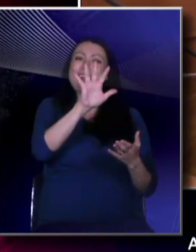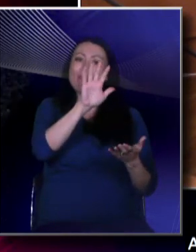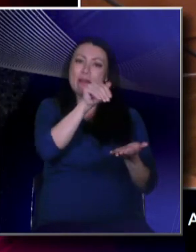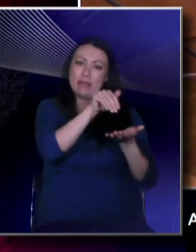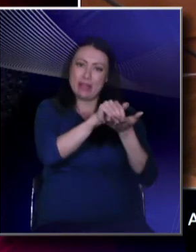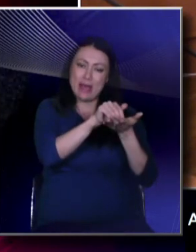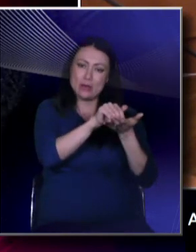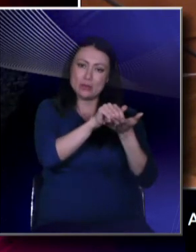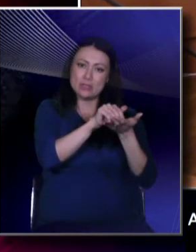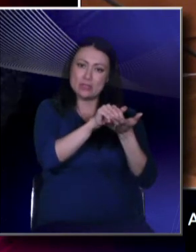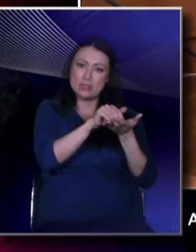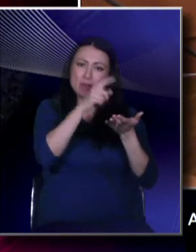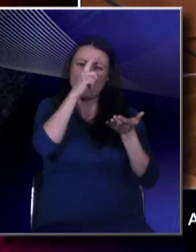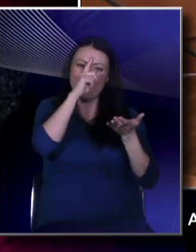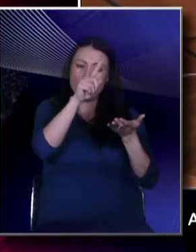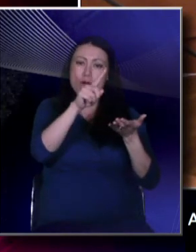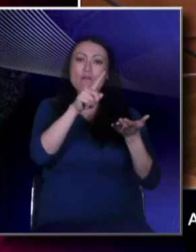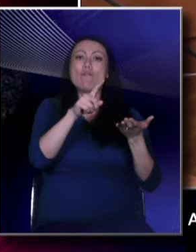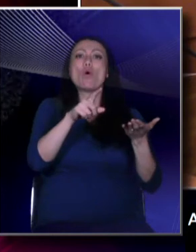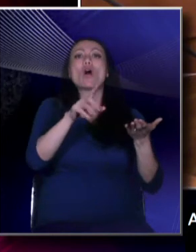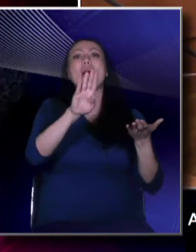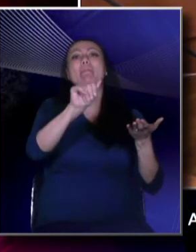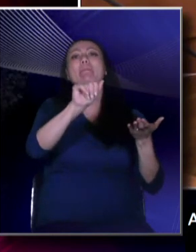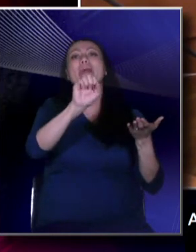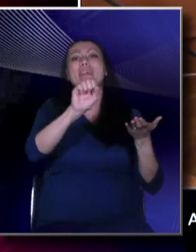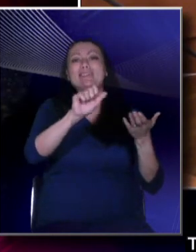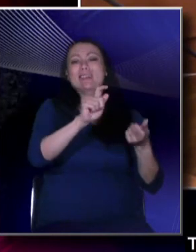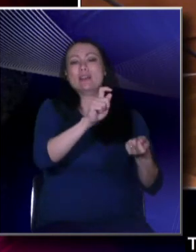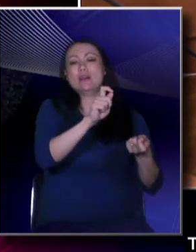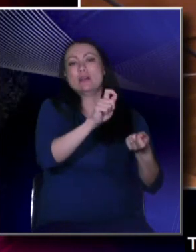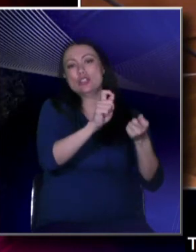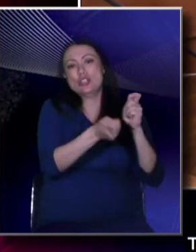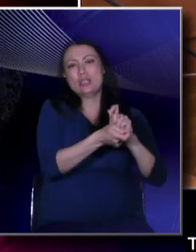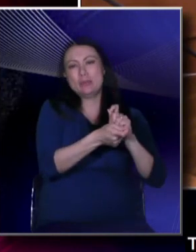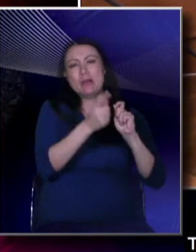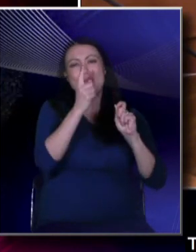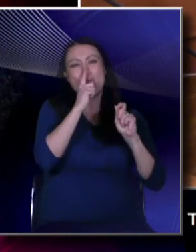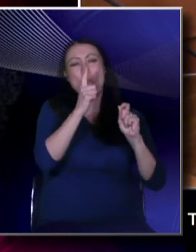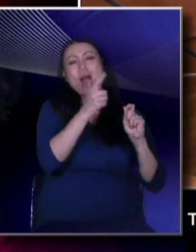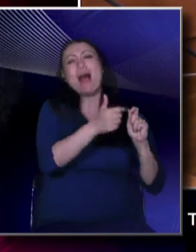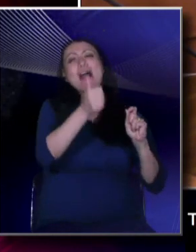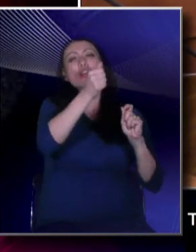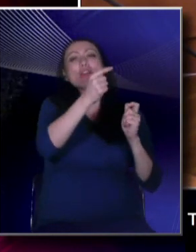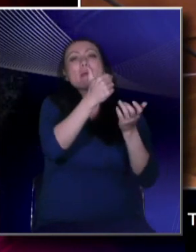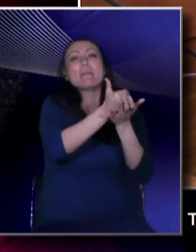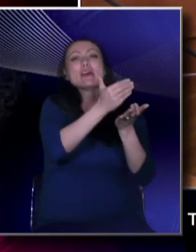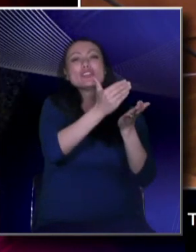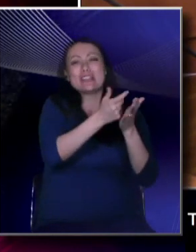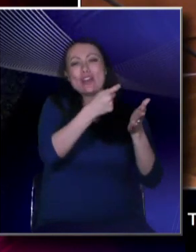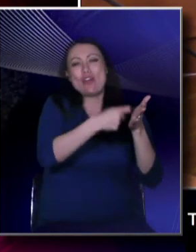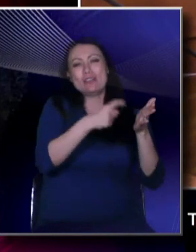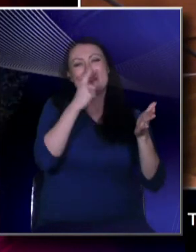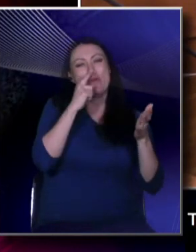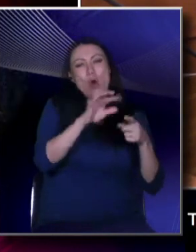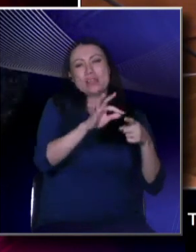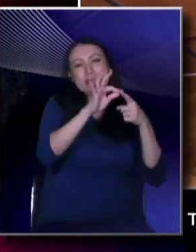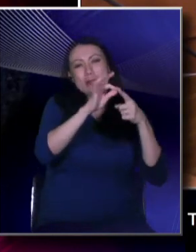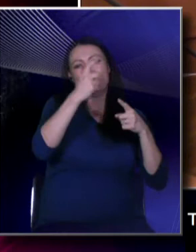$695,000 for a base adjustment due to higher than budgeted costs for our special vouchers, as